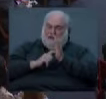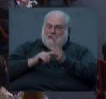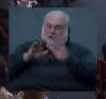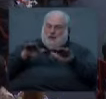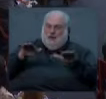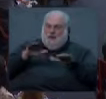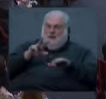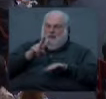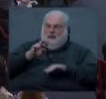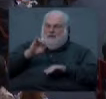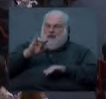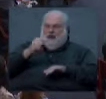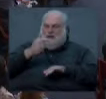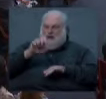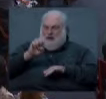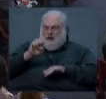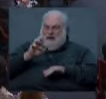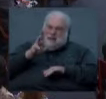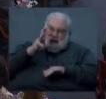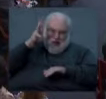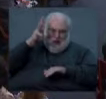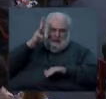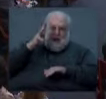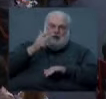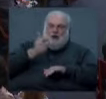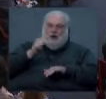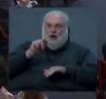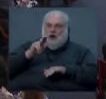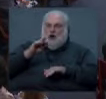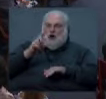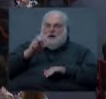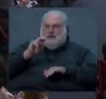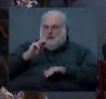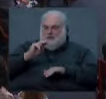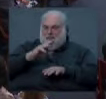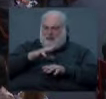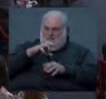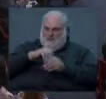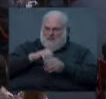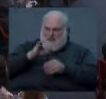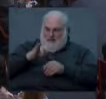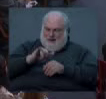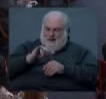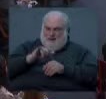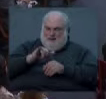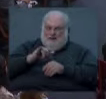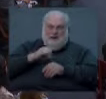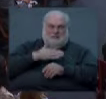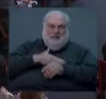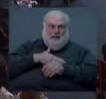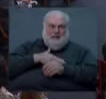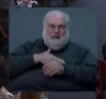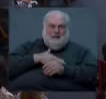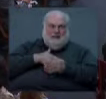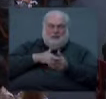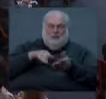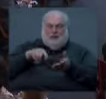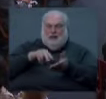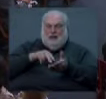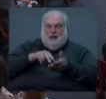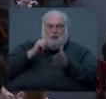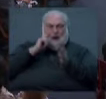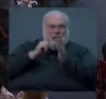Children's Village, their parents, their guardians, anyone who's really invested in them to get to this point in life. If you would, please stand as we recognize you.